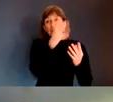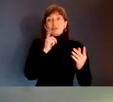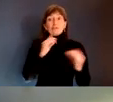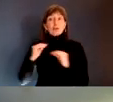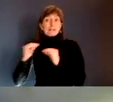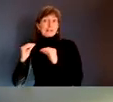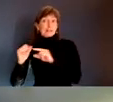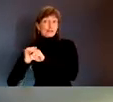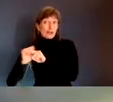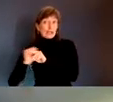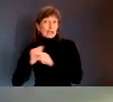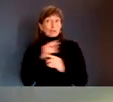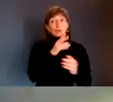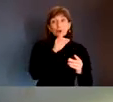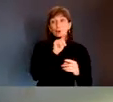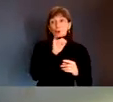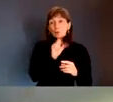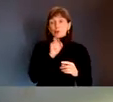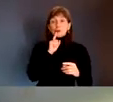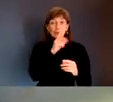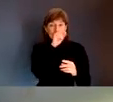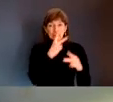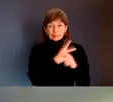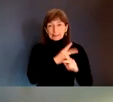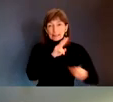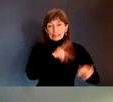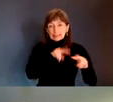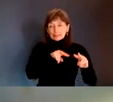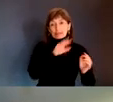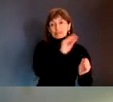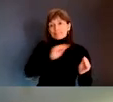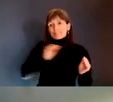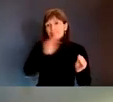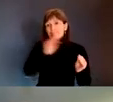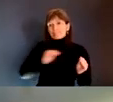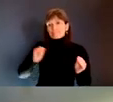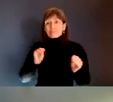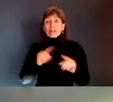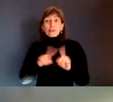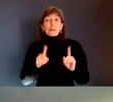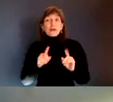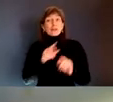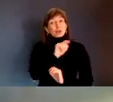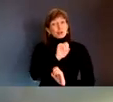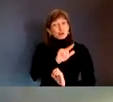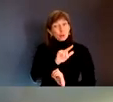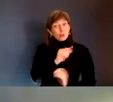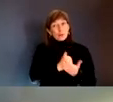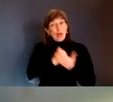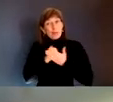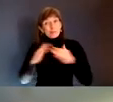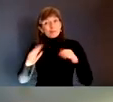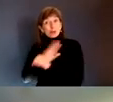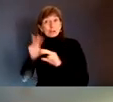pieces that we're thinking about. But again, an assessment tool is not an assessment. It's a tool. So it doesn't